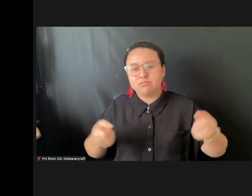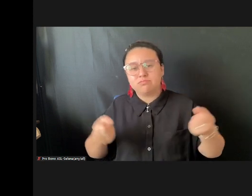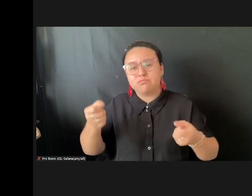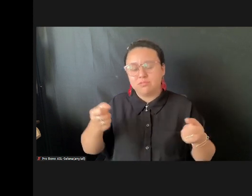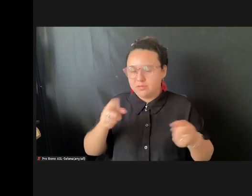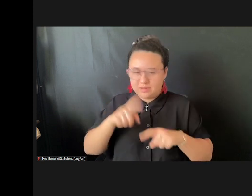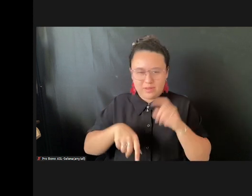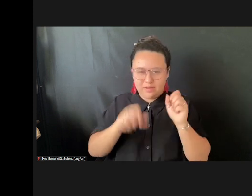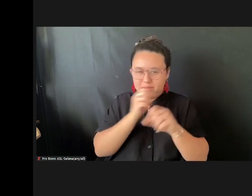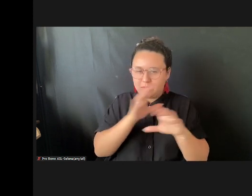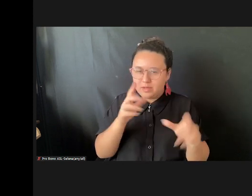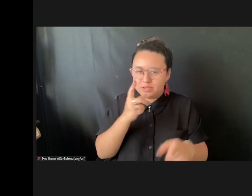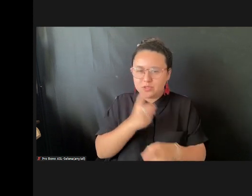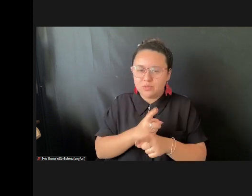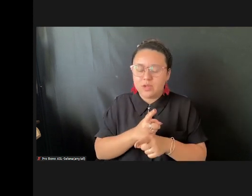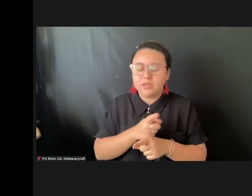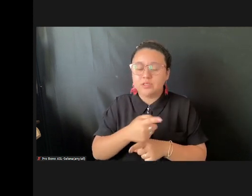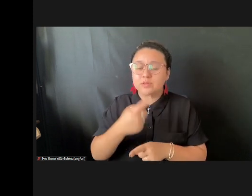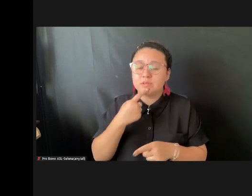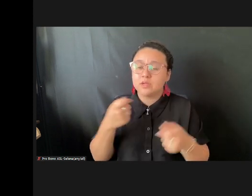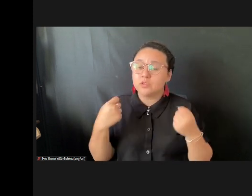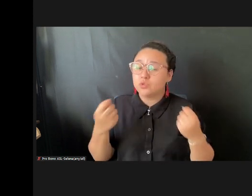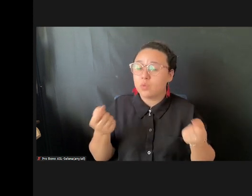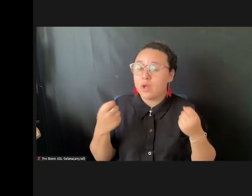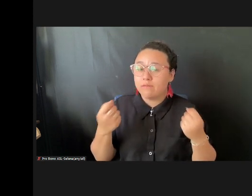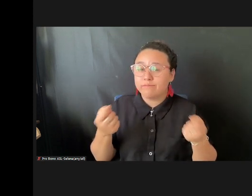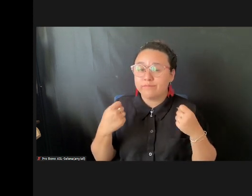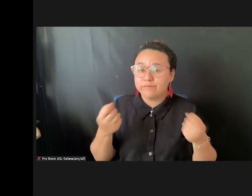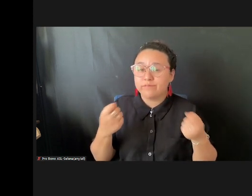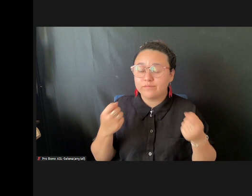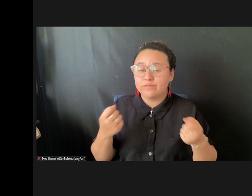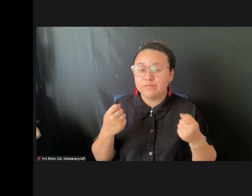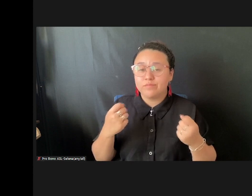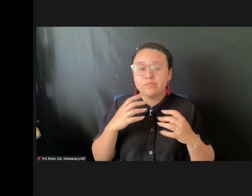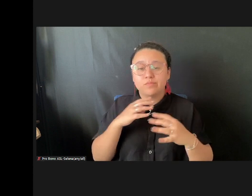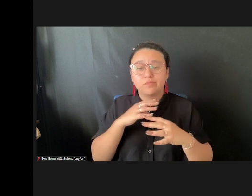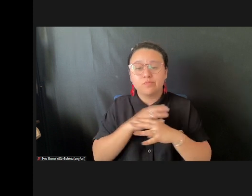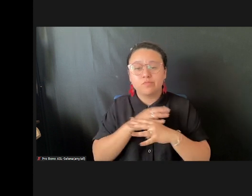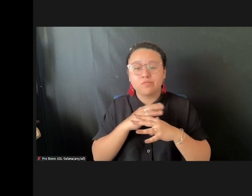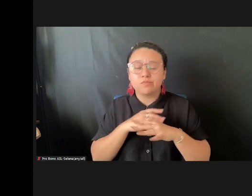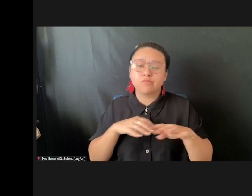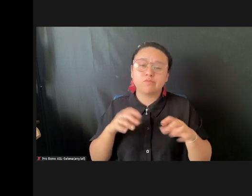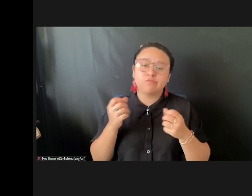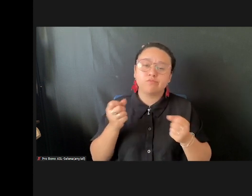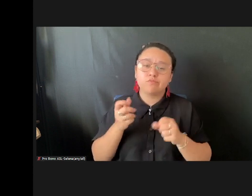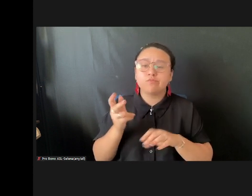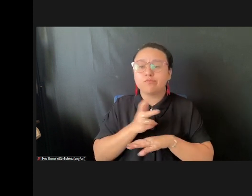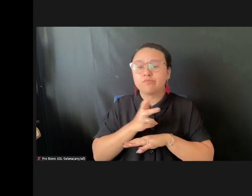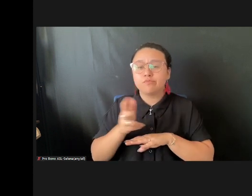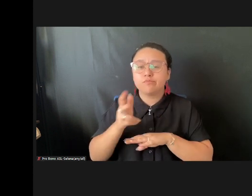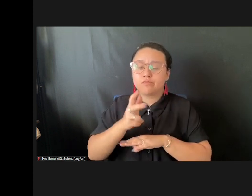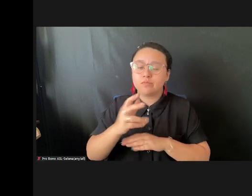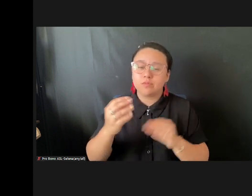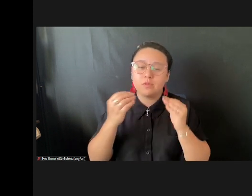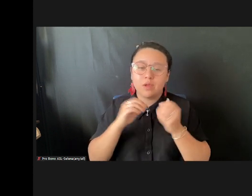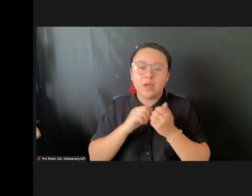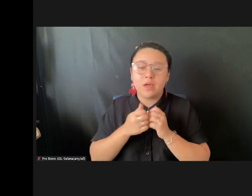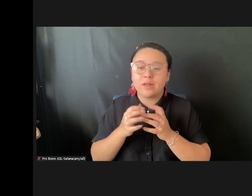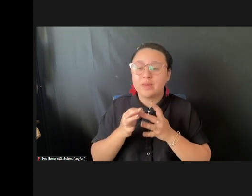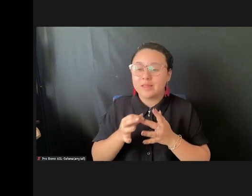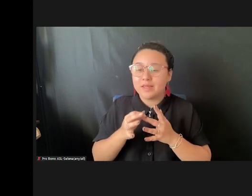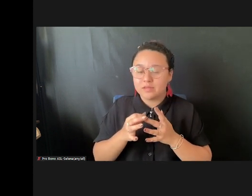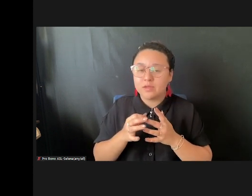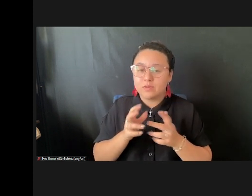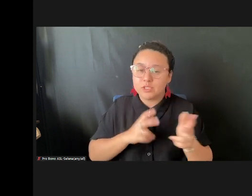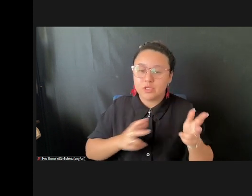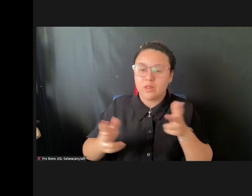driving those vans while on the road taught her how to be a leader, especially when she was driving the lead van. And